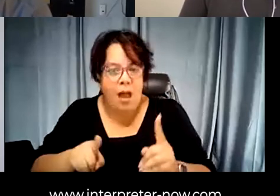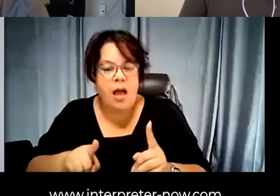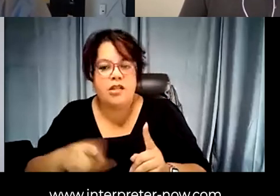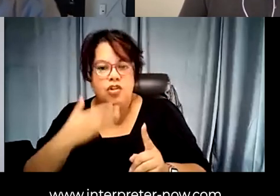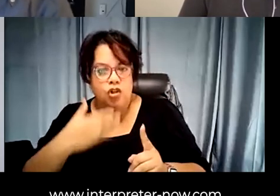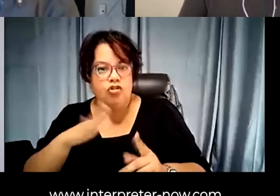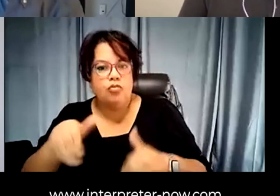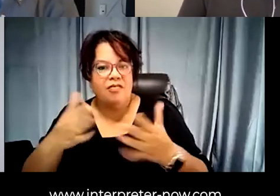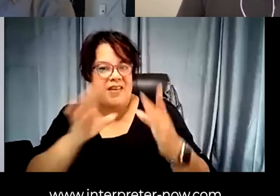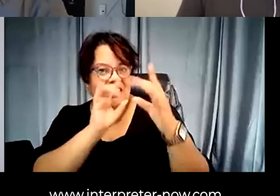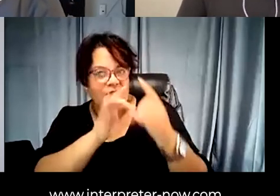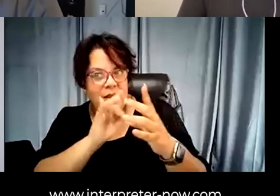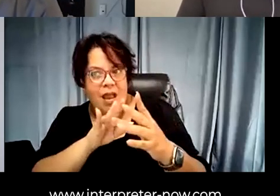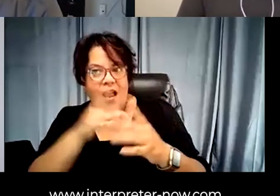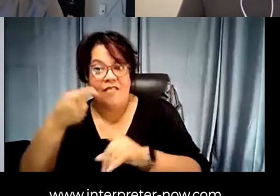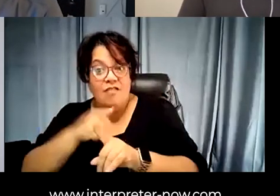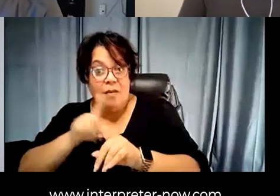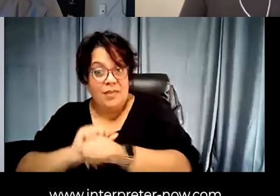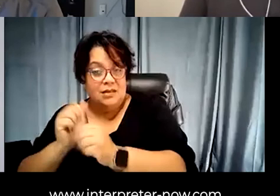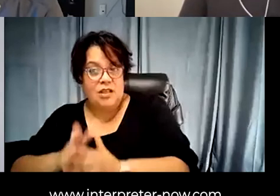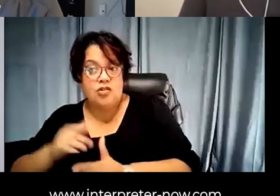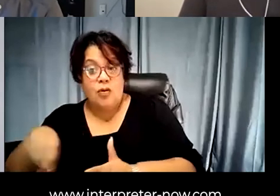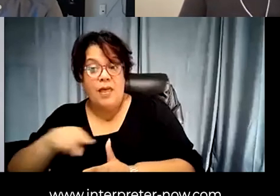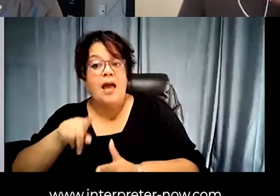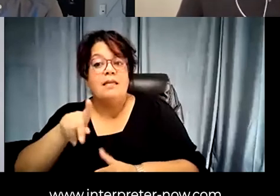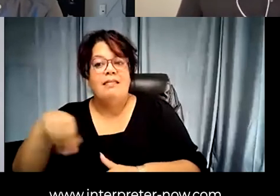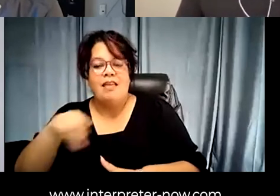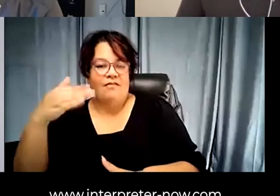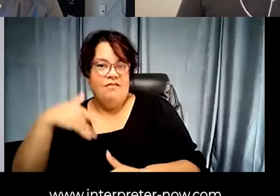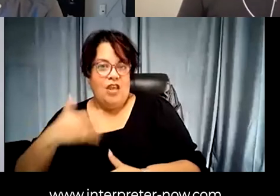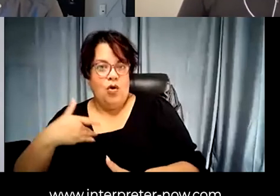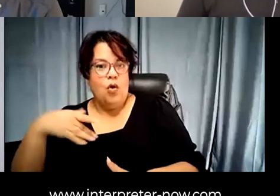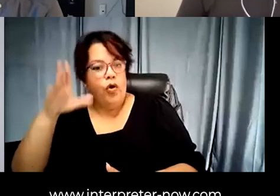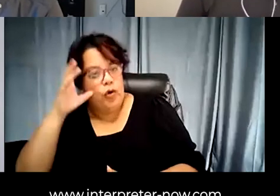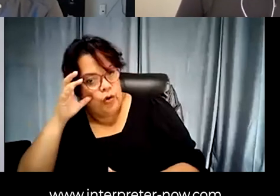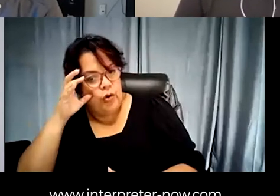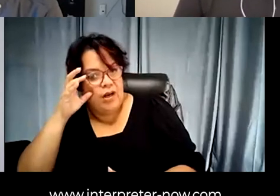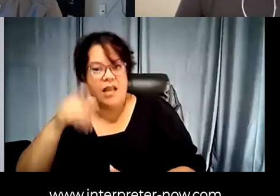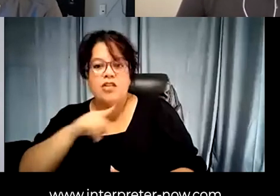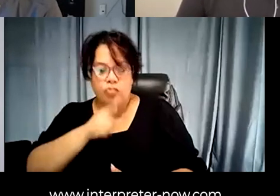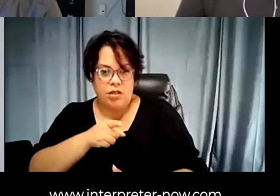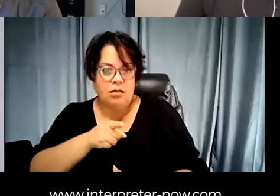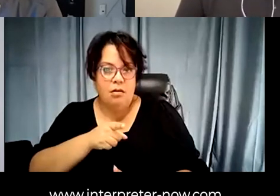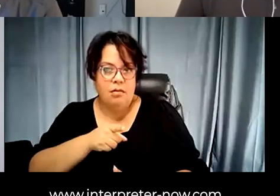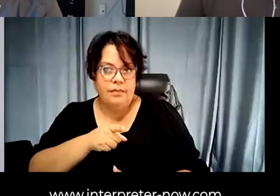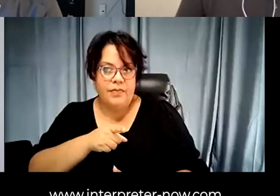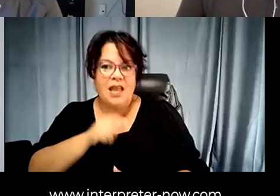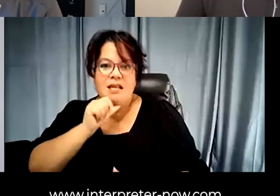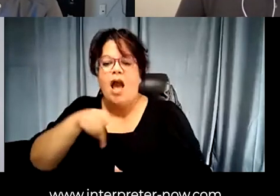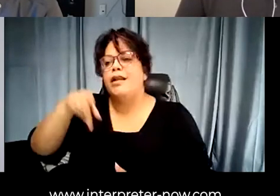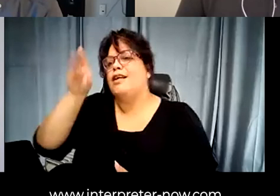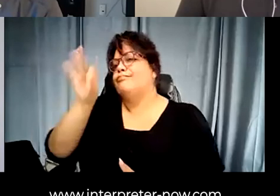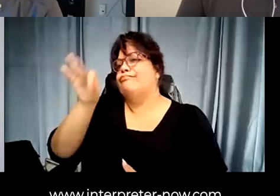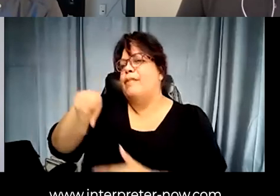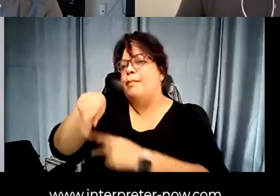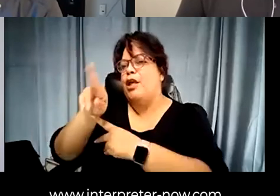feedback loop going so that people feel heard and that it is actually authentic and not just PR speak. Your employees